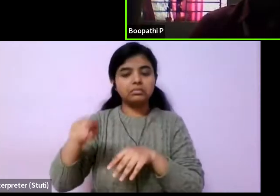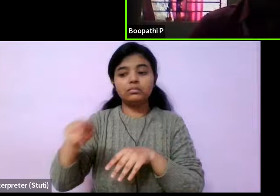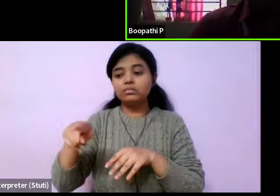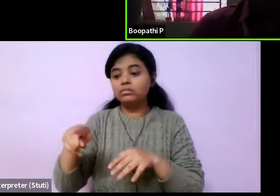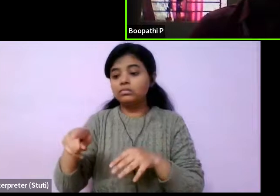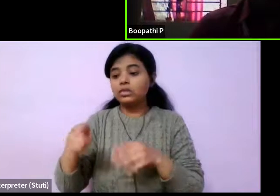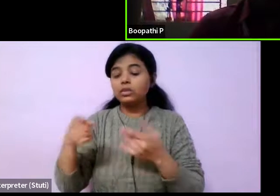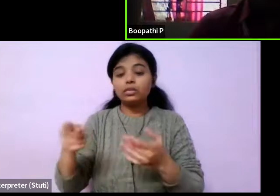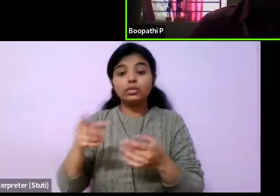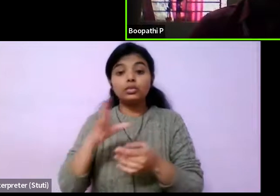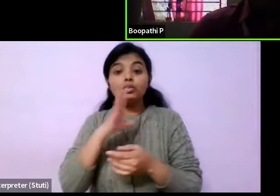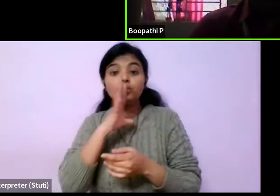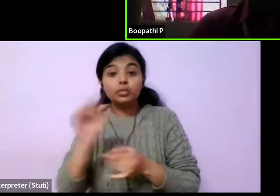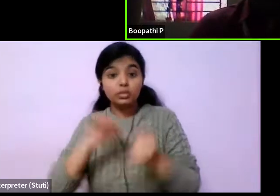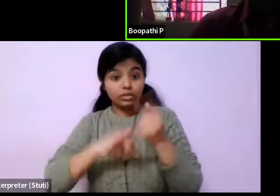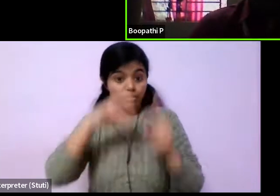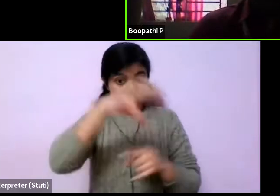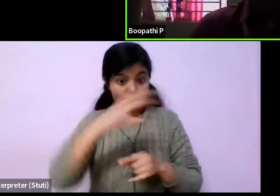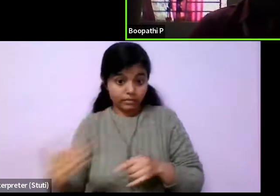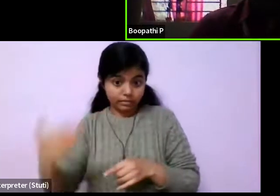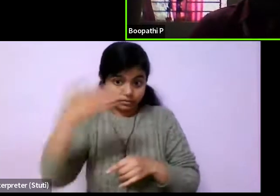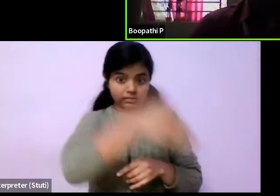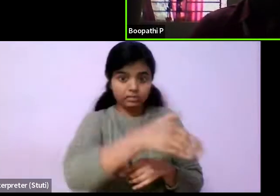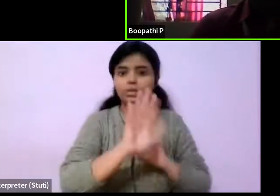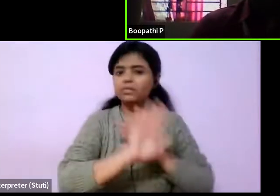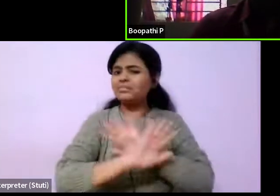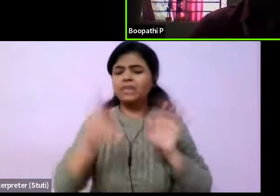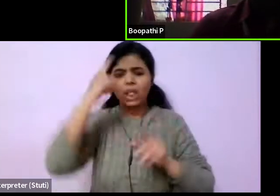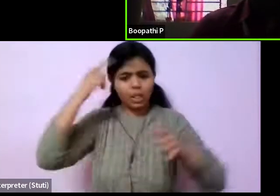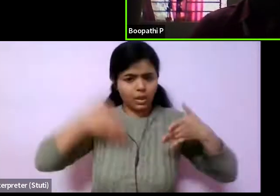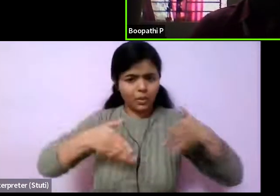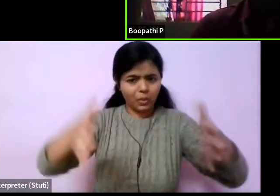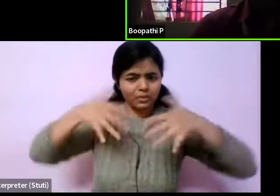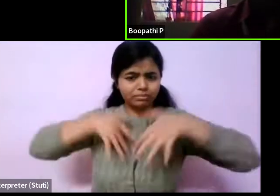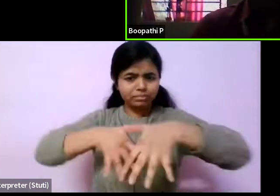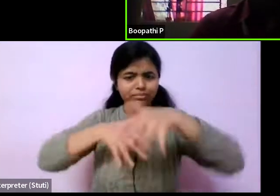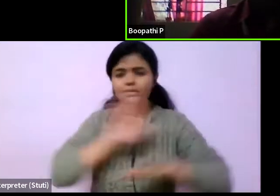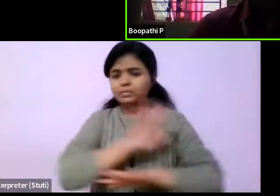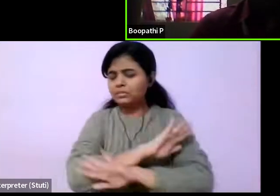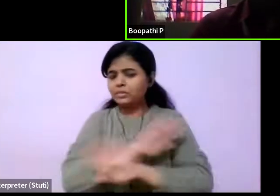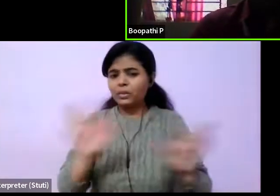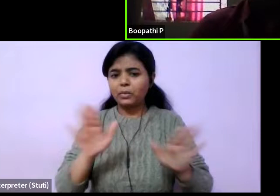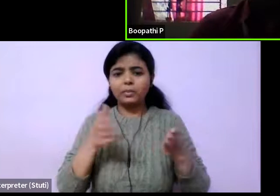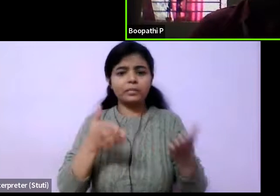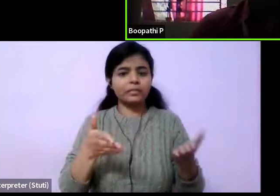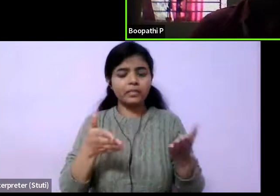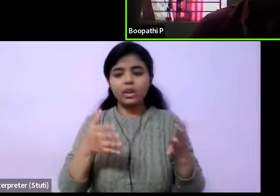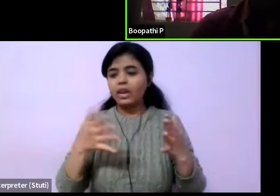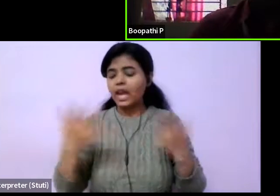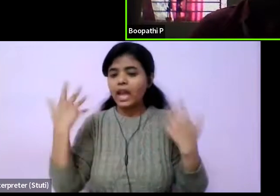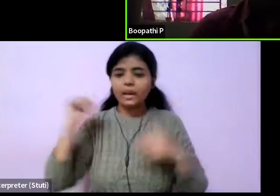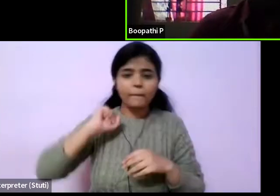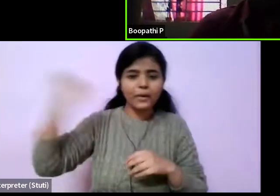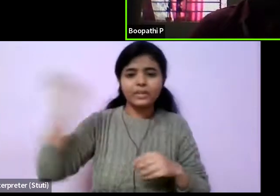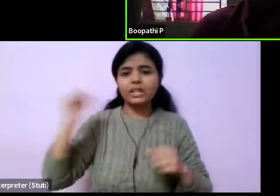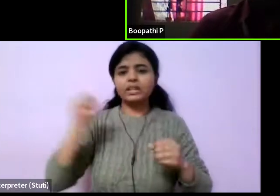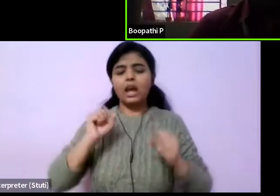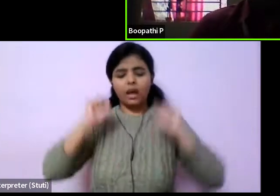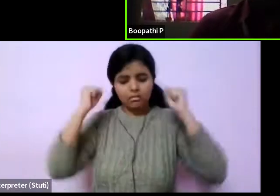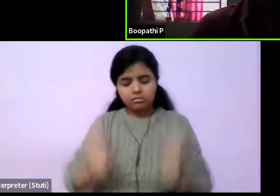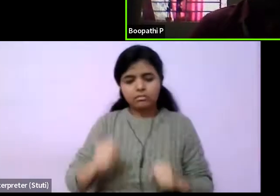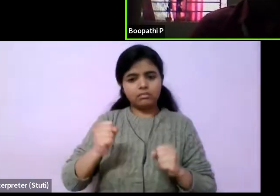not actually go to the streets. They do not go to the roads. They do not, in a way, take out a protest like, Dharna